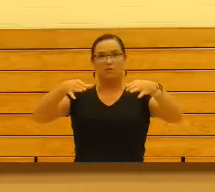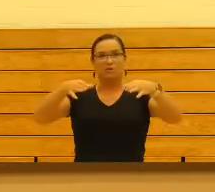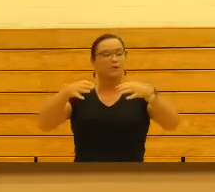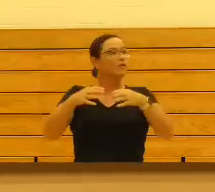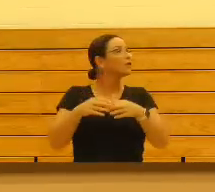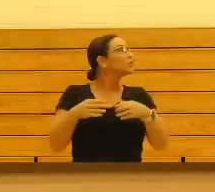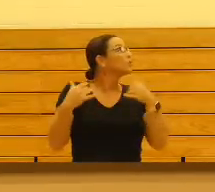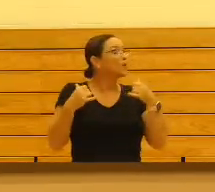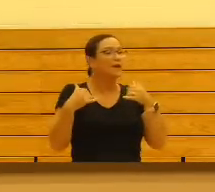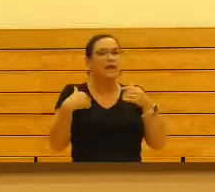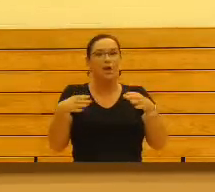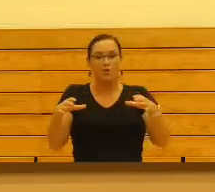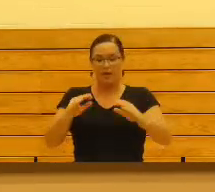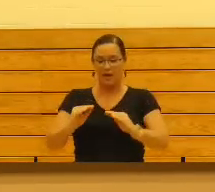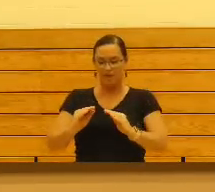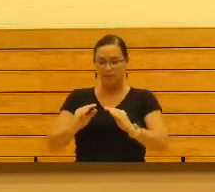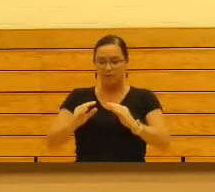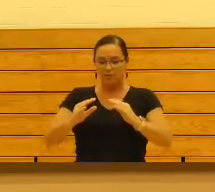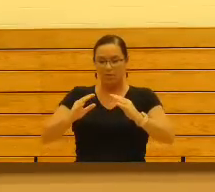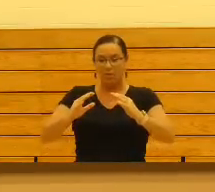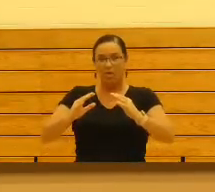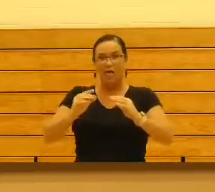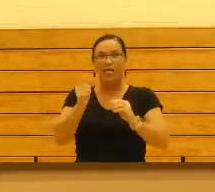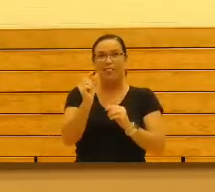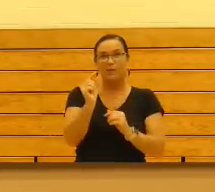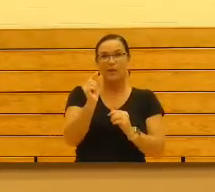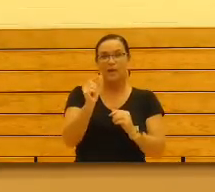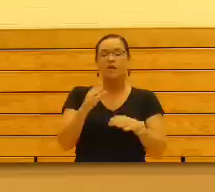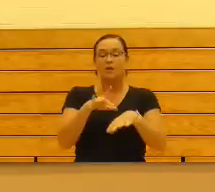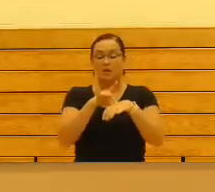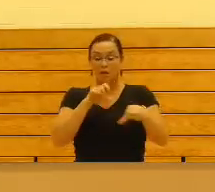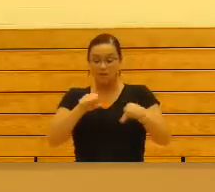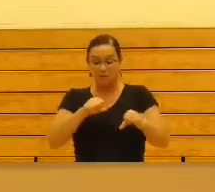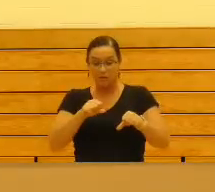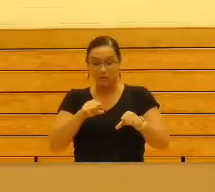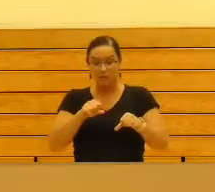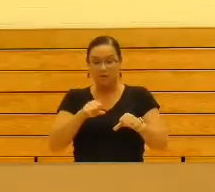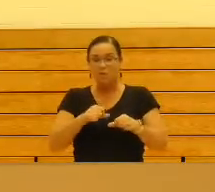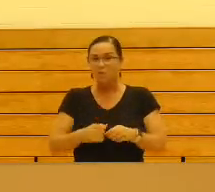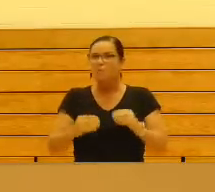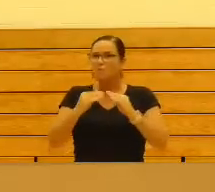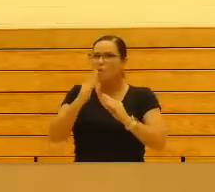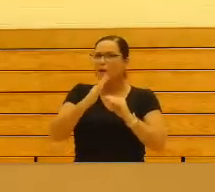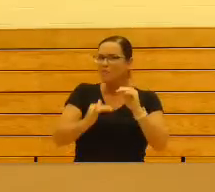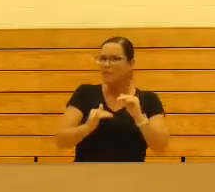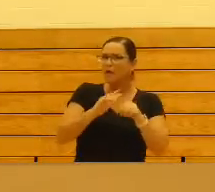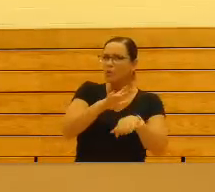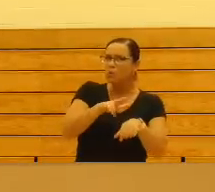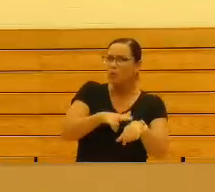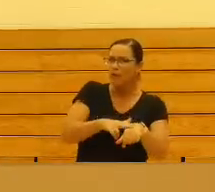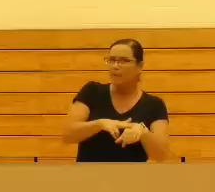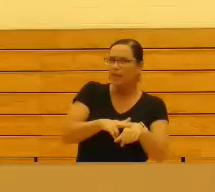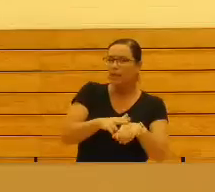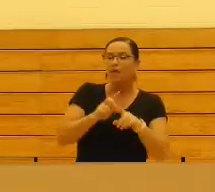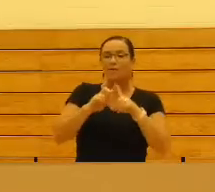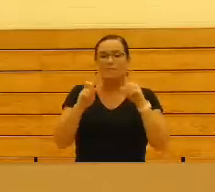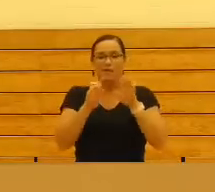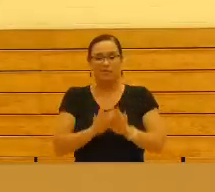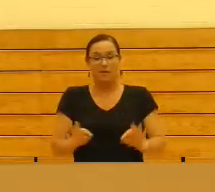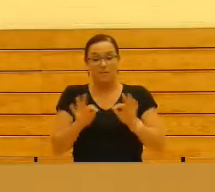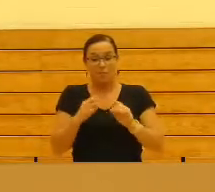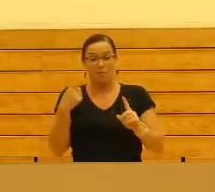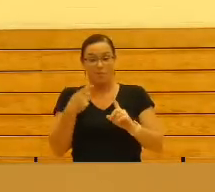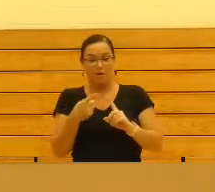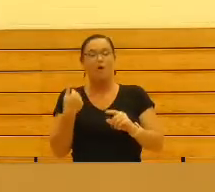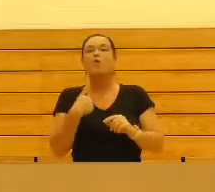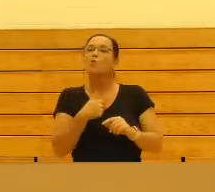small inflation, and we have seismicity above background. The important point is that